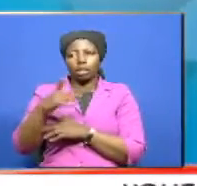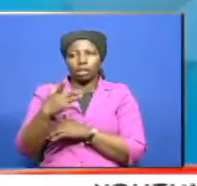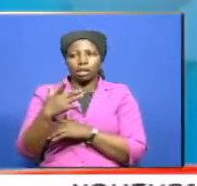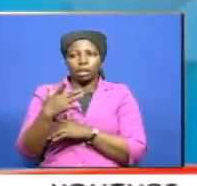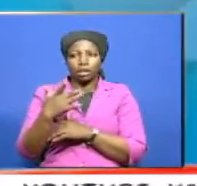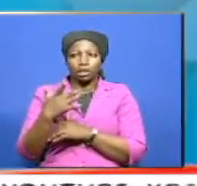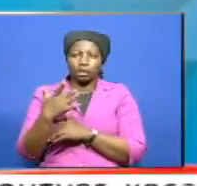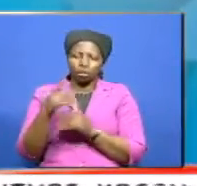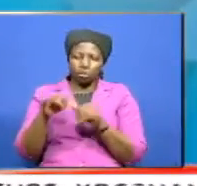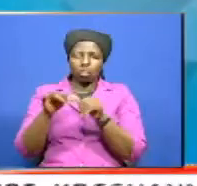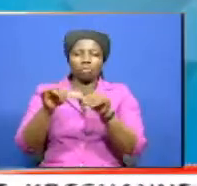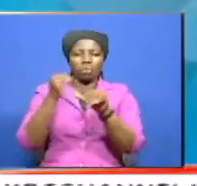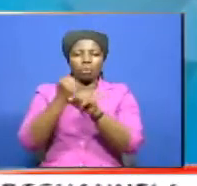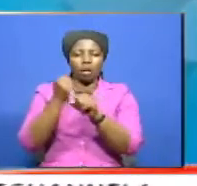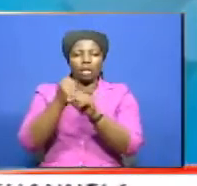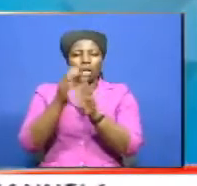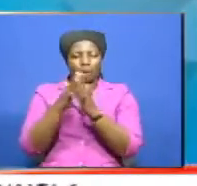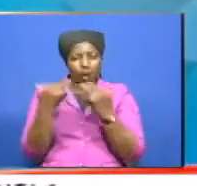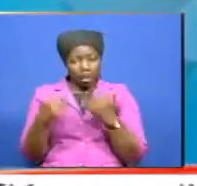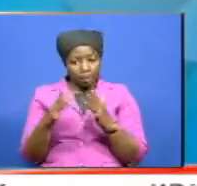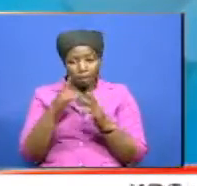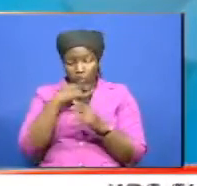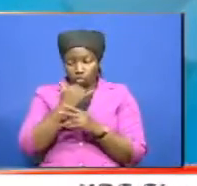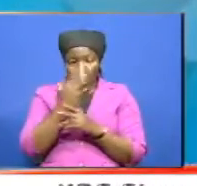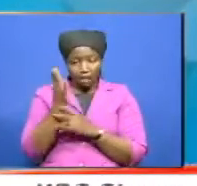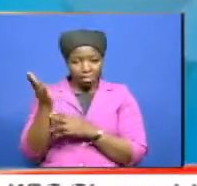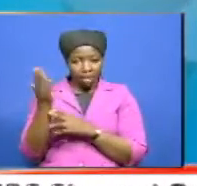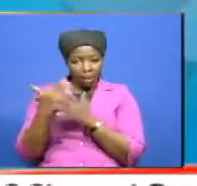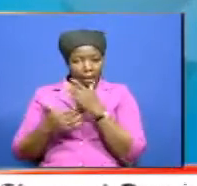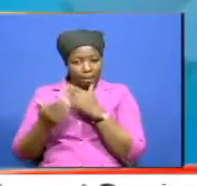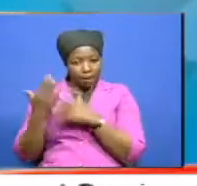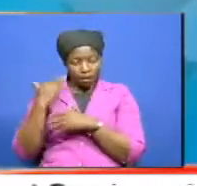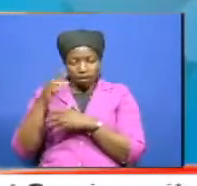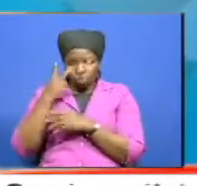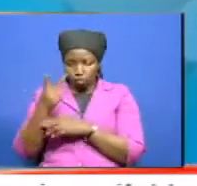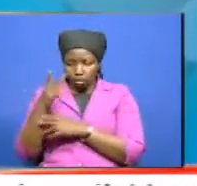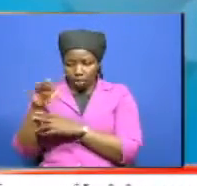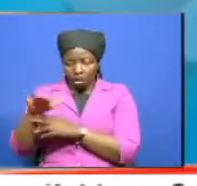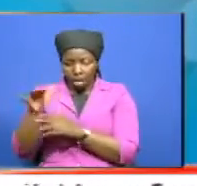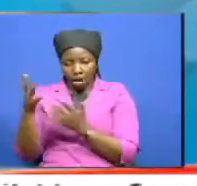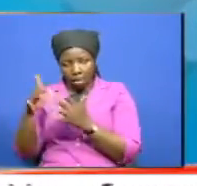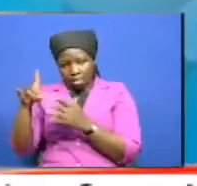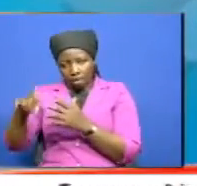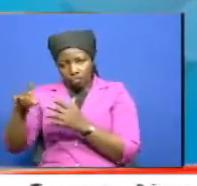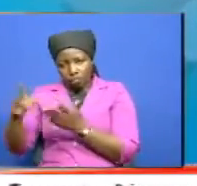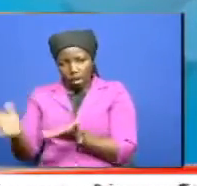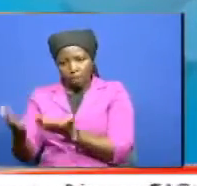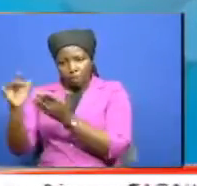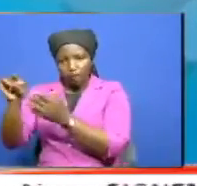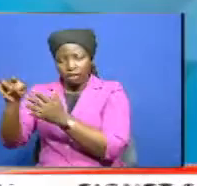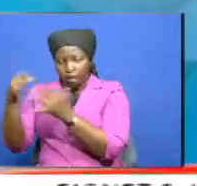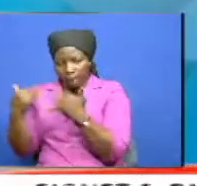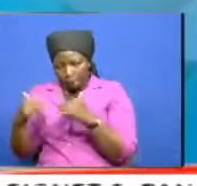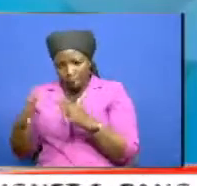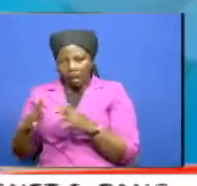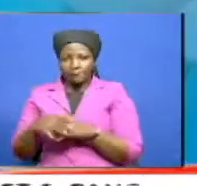those players that they had over there, you know, and look at areas to improve on those particular players.